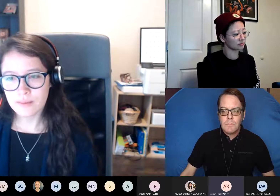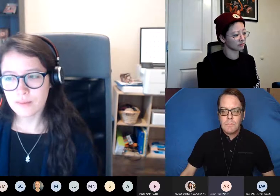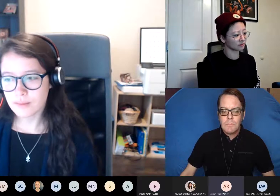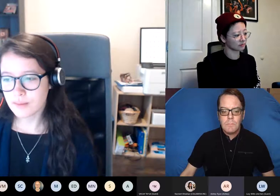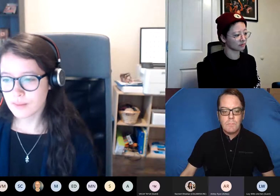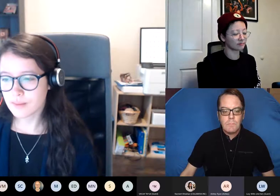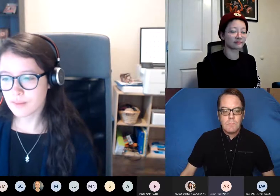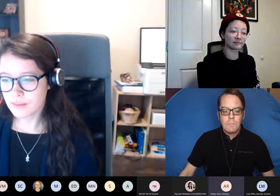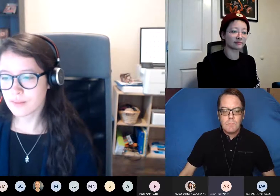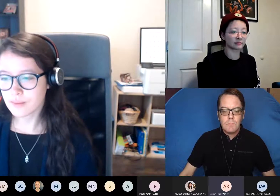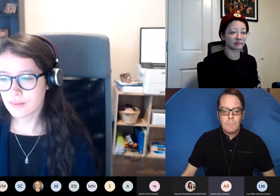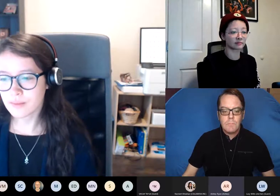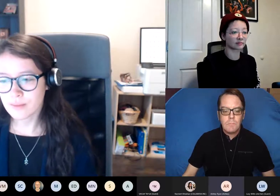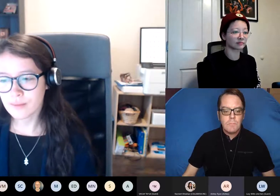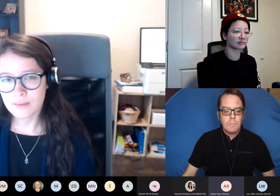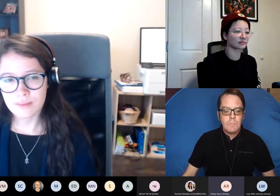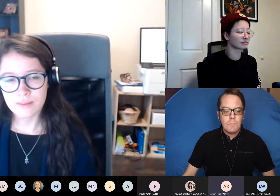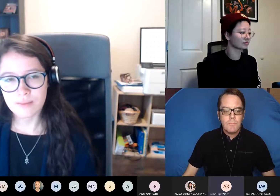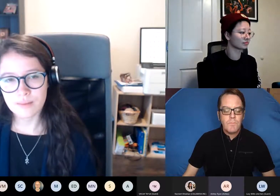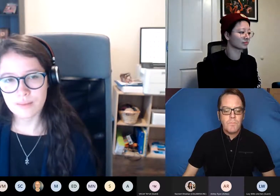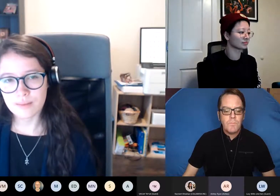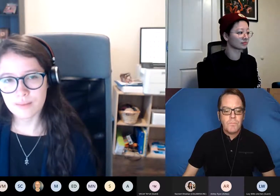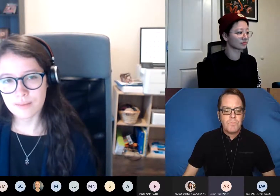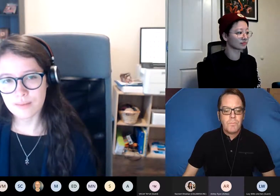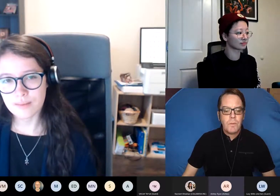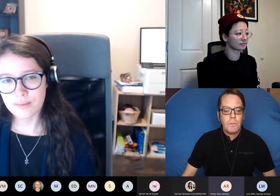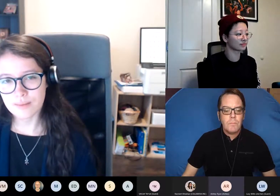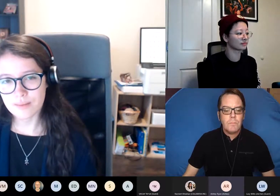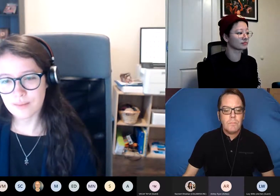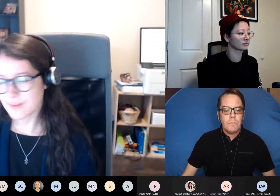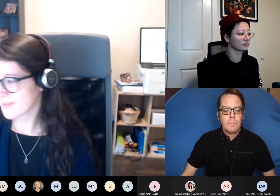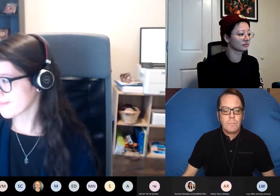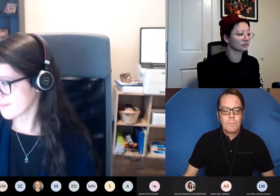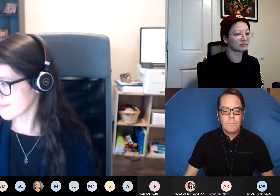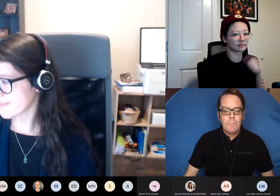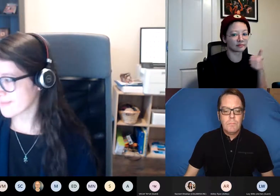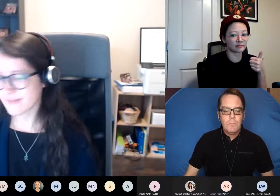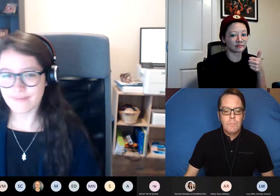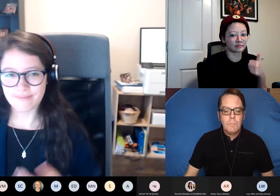my experience as a deaf person, how society views me.